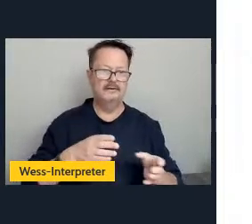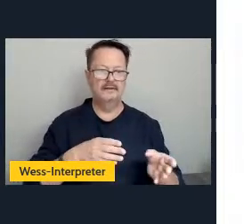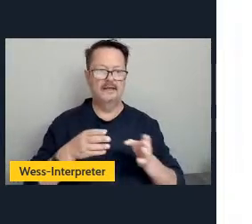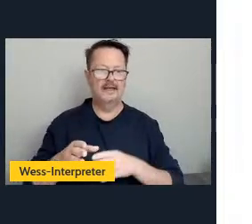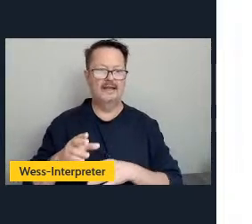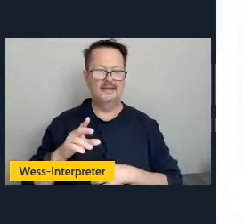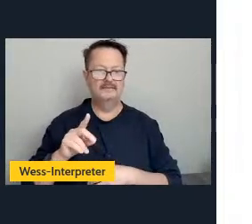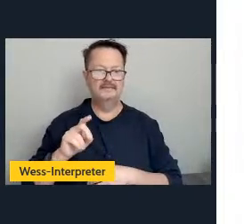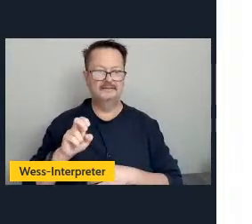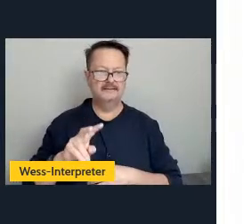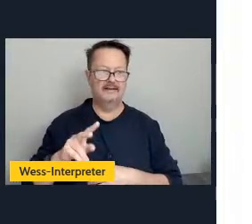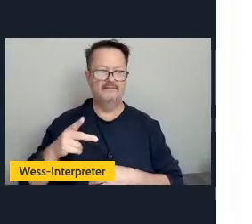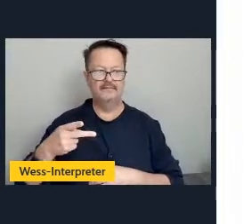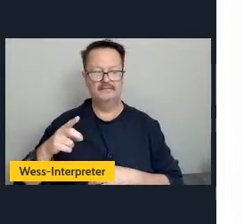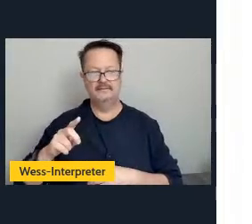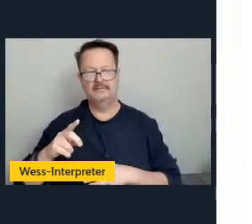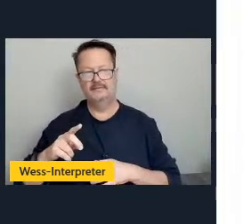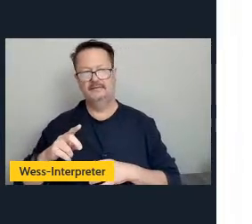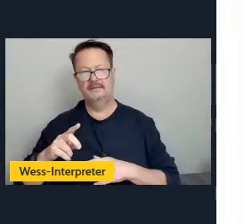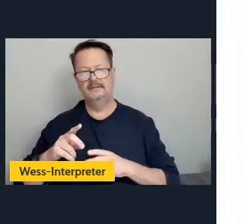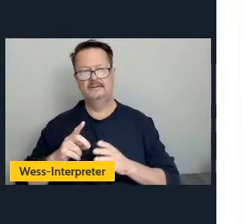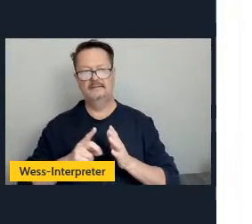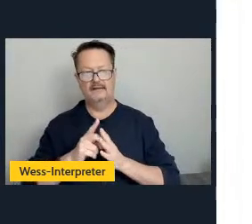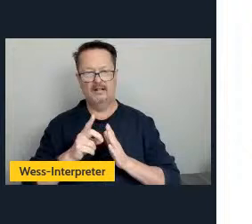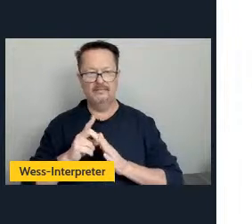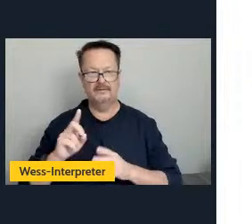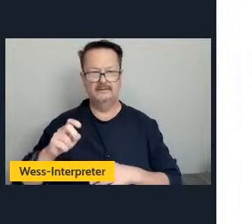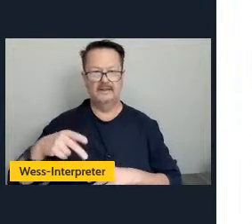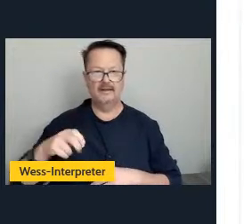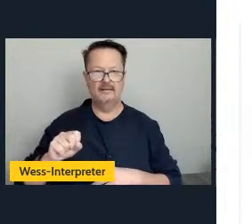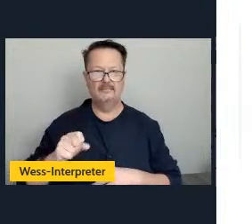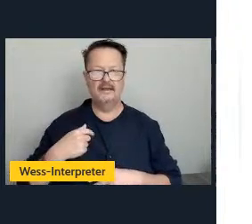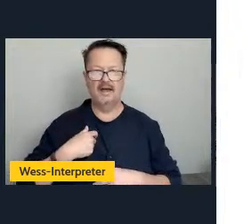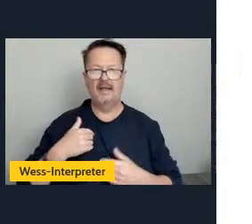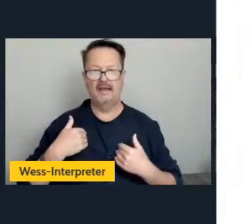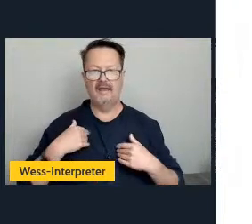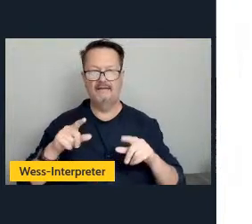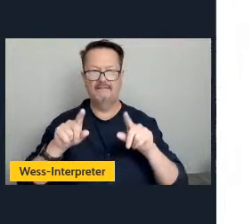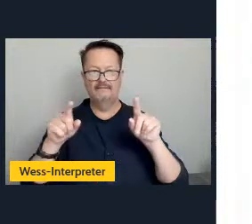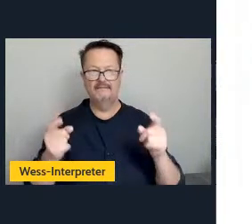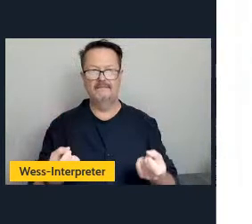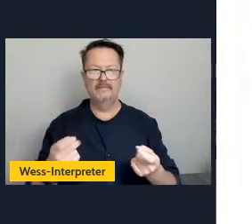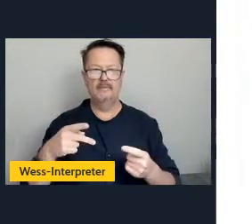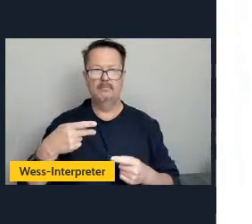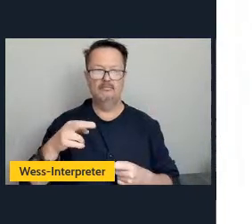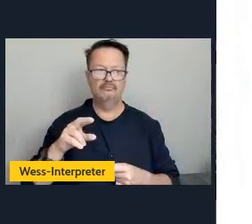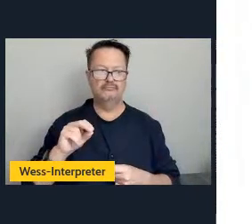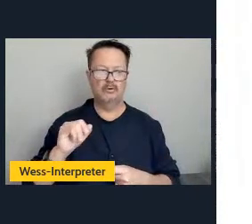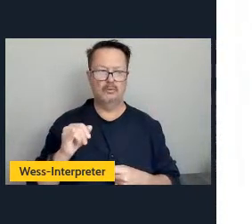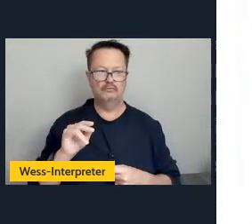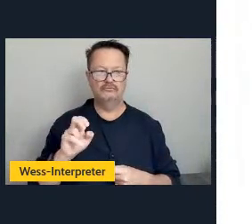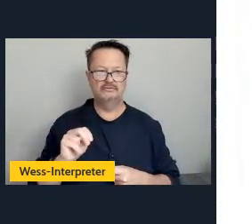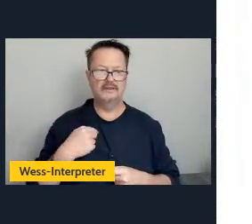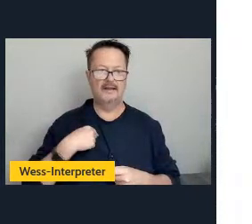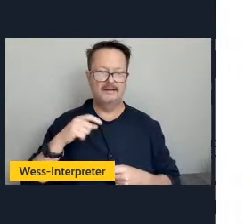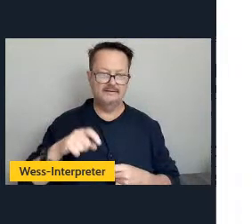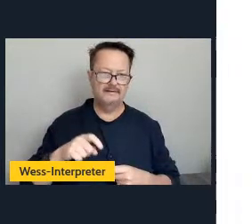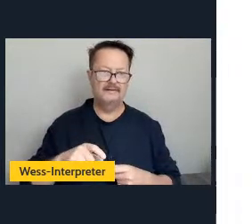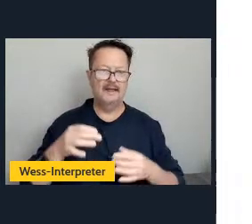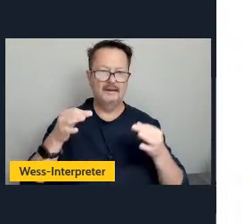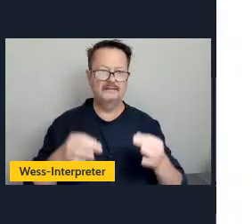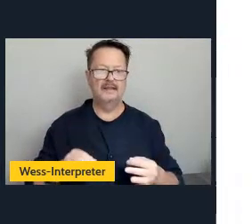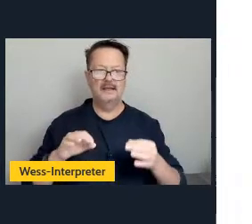the Proton template I mentioned, and then I decided to be on the 10.4 version